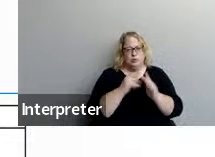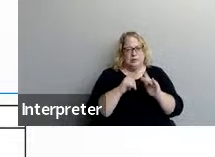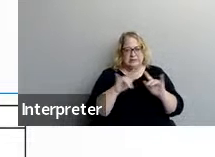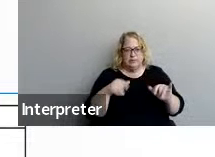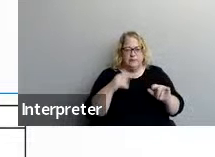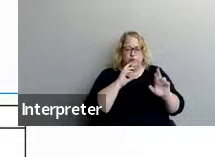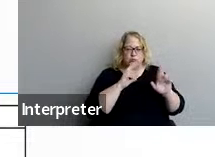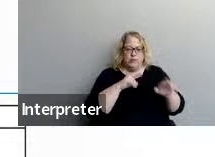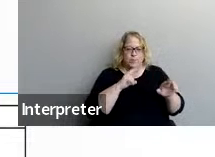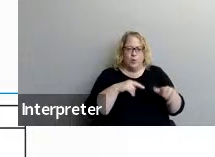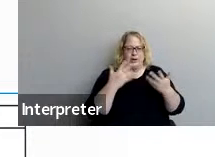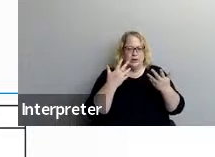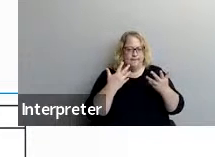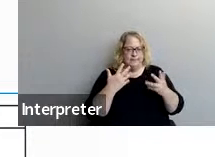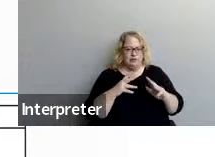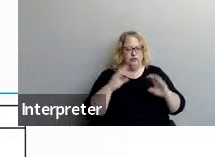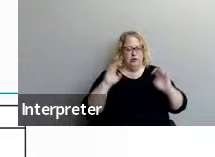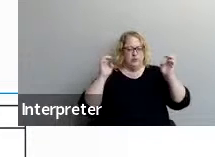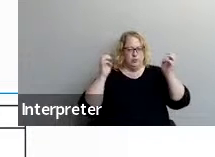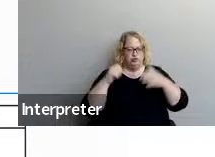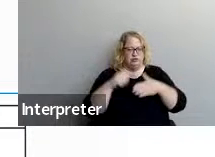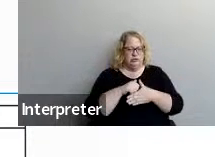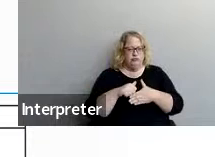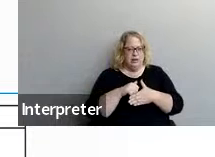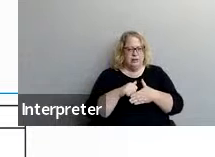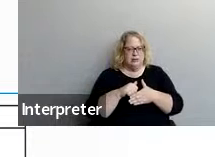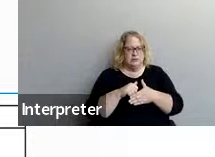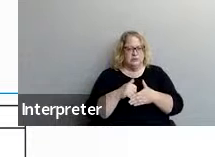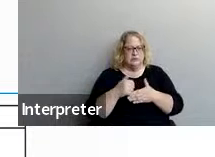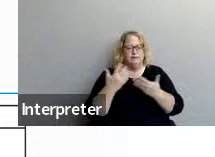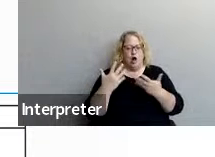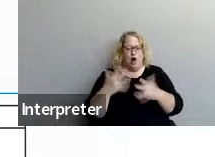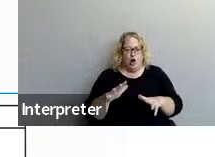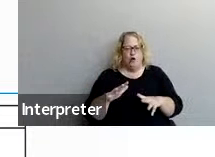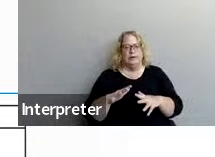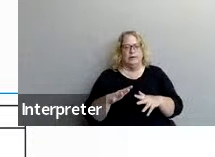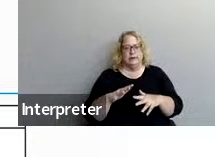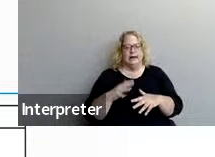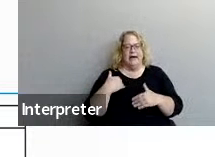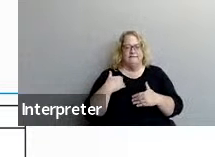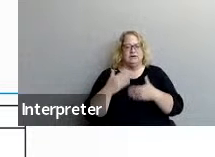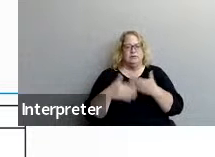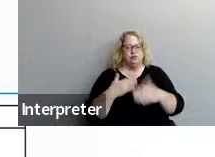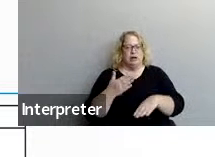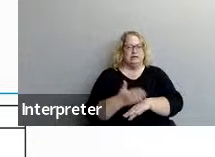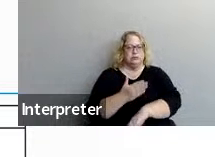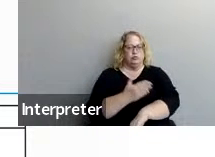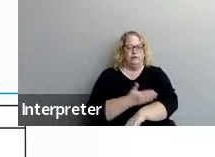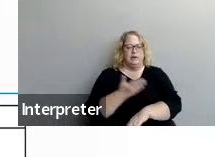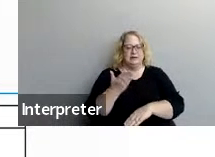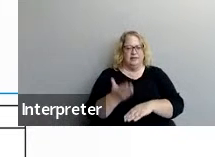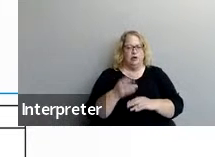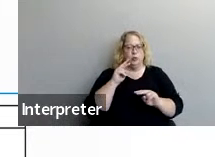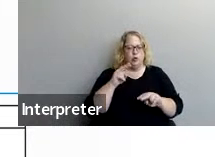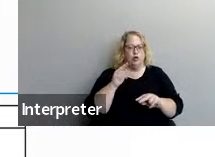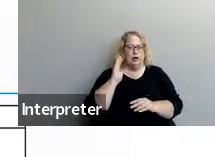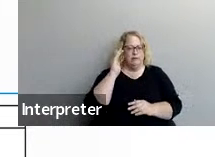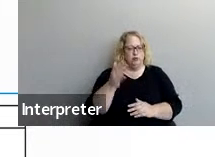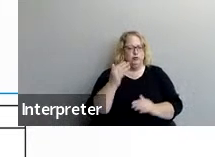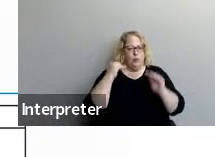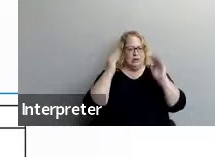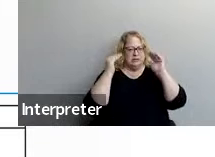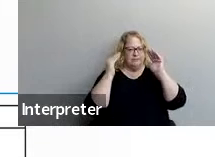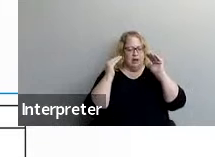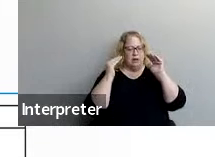for reporting completion of emergency drills have already implemented some process improvements there. So looking ahead in the future,